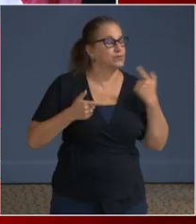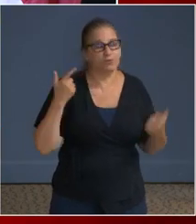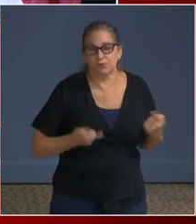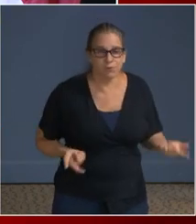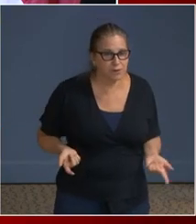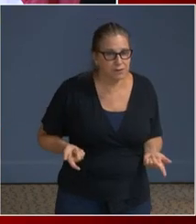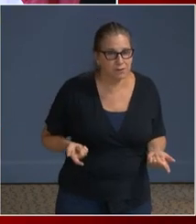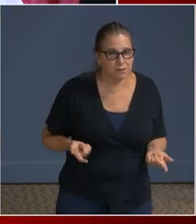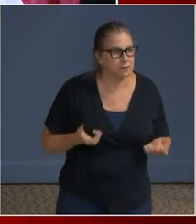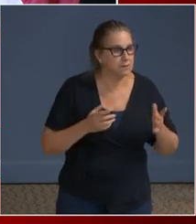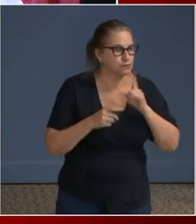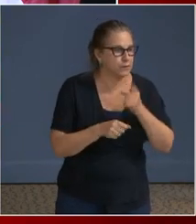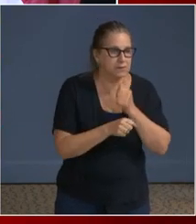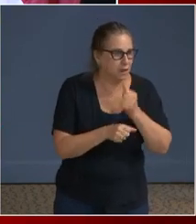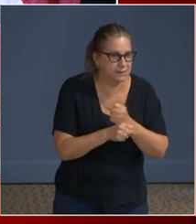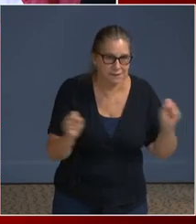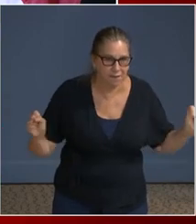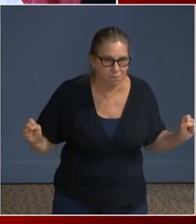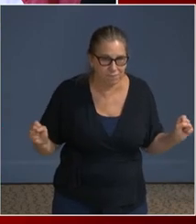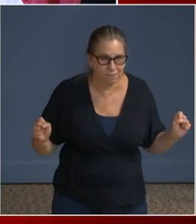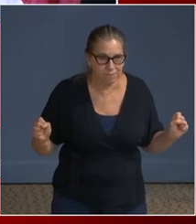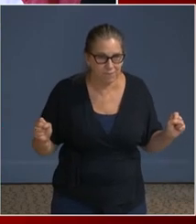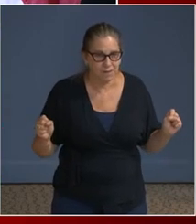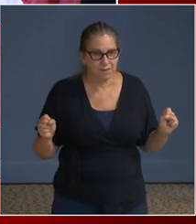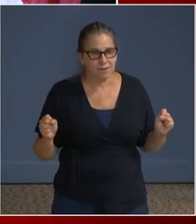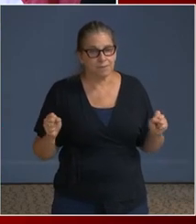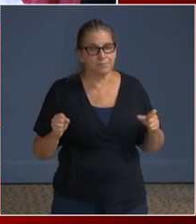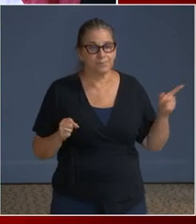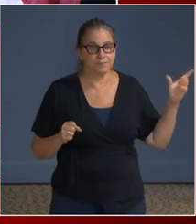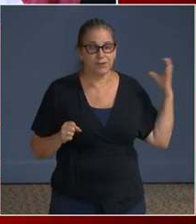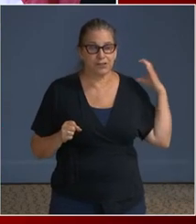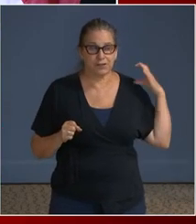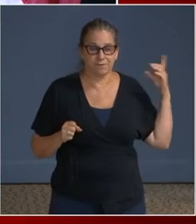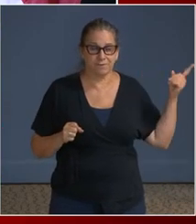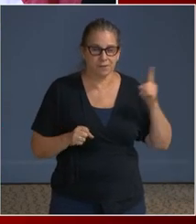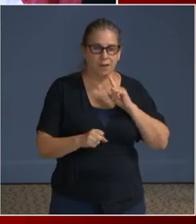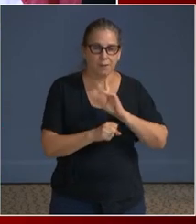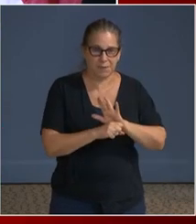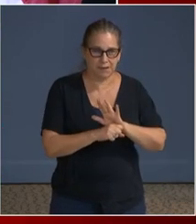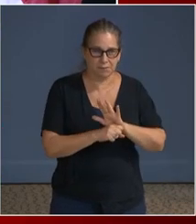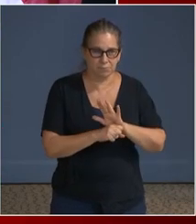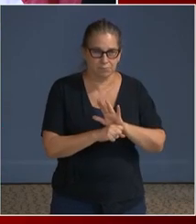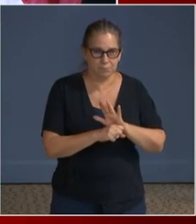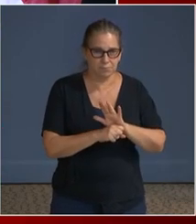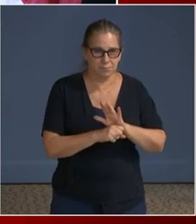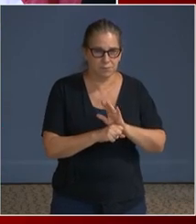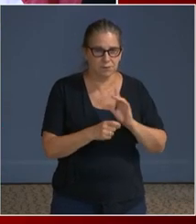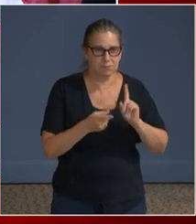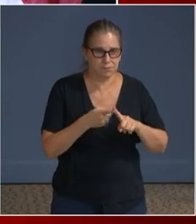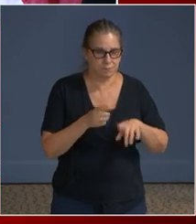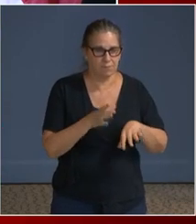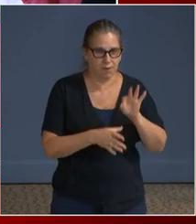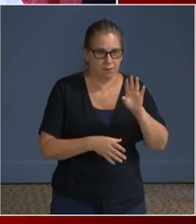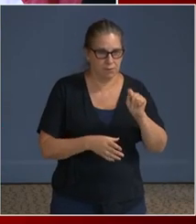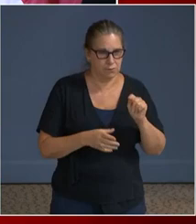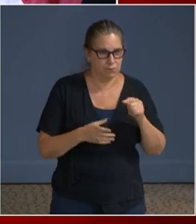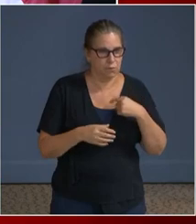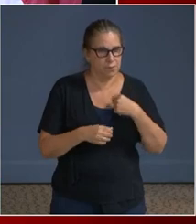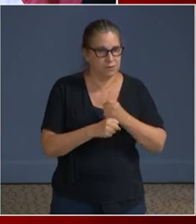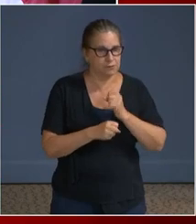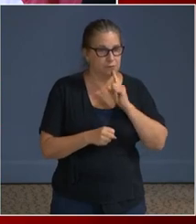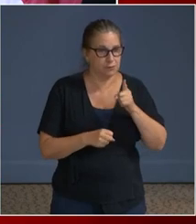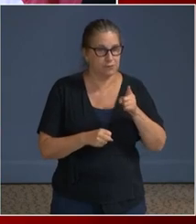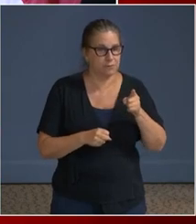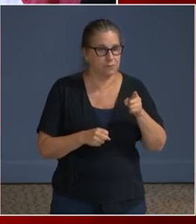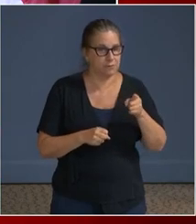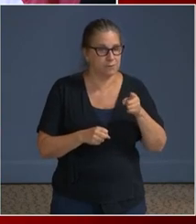that environment. So the chief is very committed, as we all are, to making sure that environments, not just a